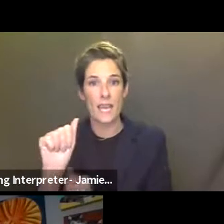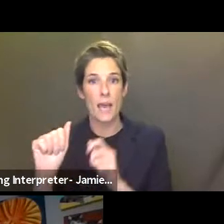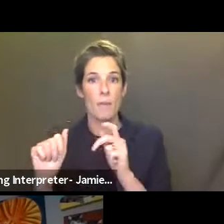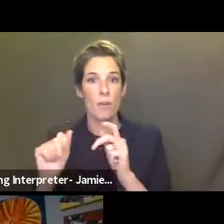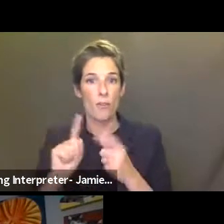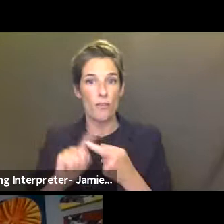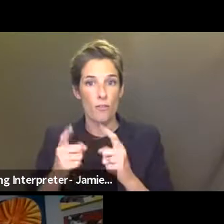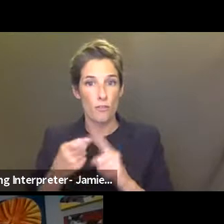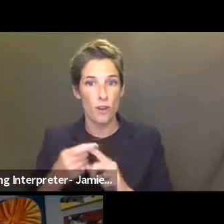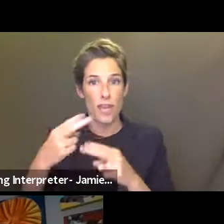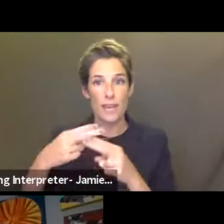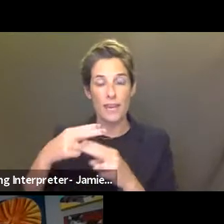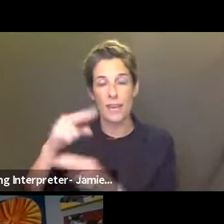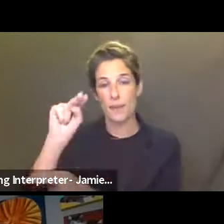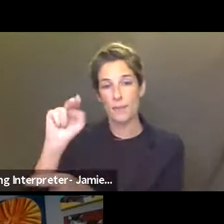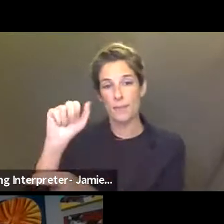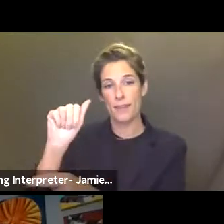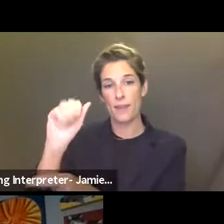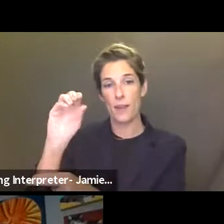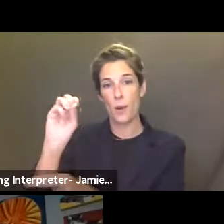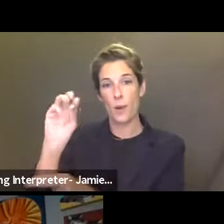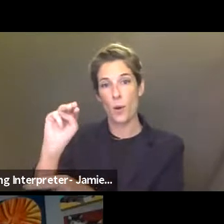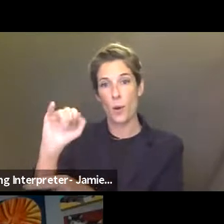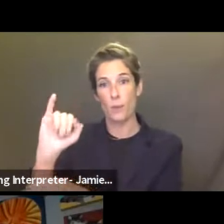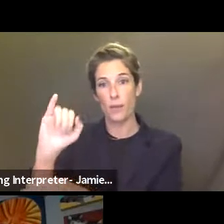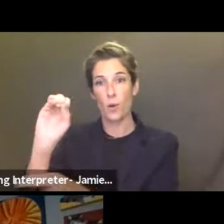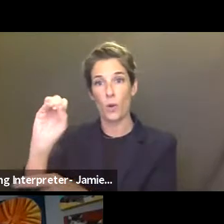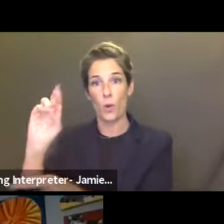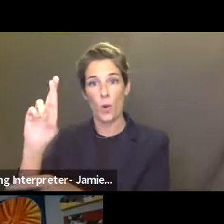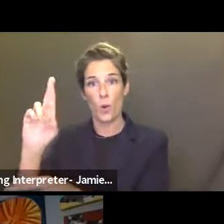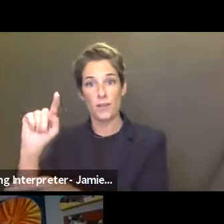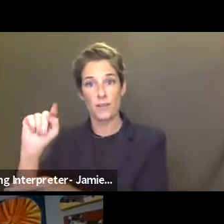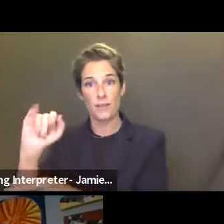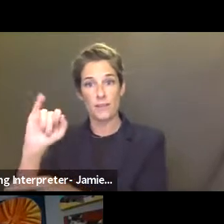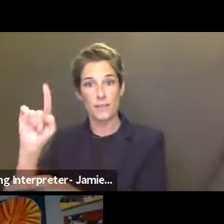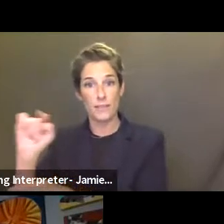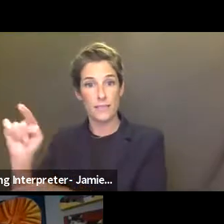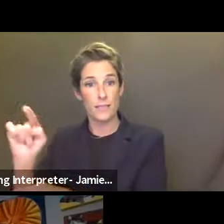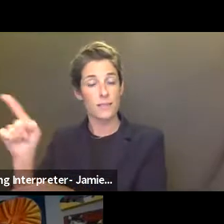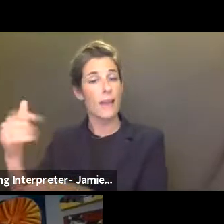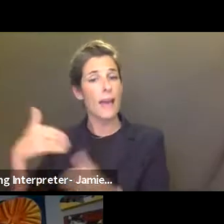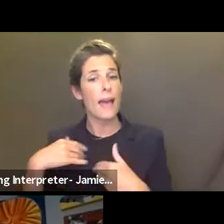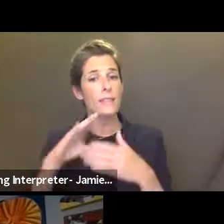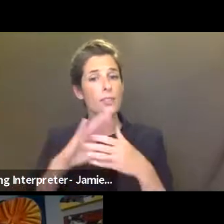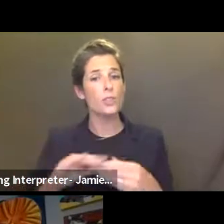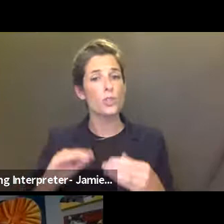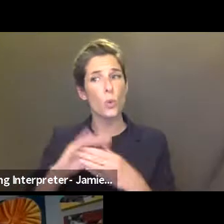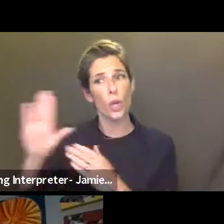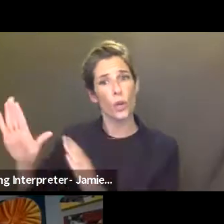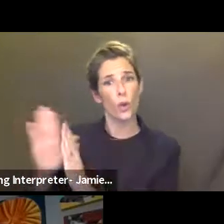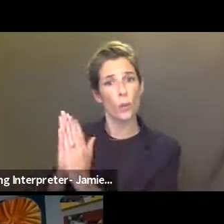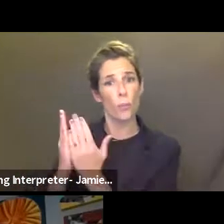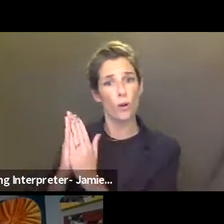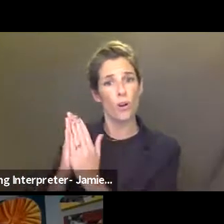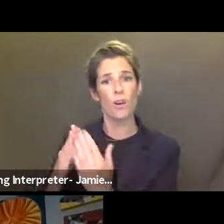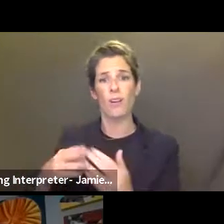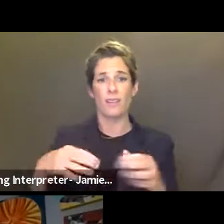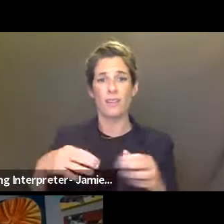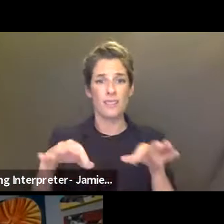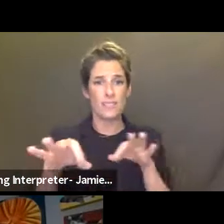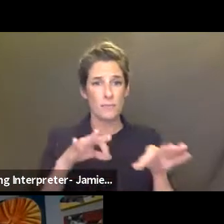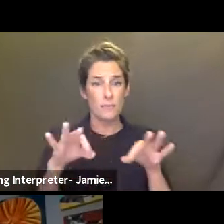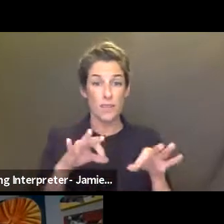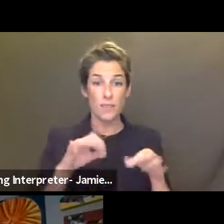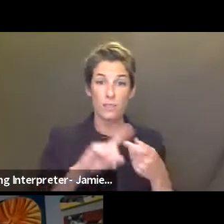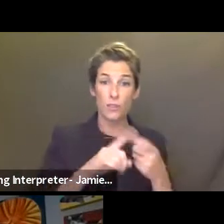O-R-T-I-Z, shares a story in her book called Sustaining Spirit about how a friend taught her the difference between